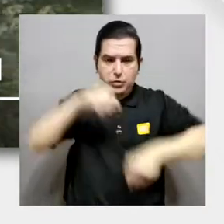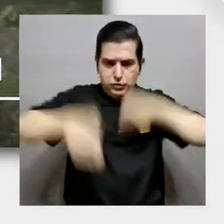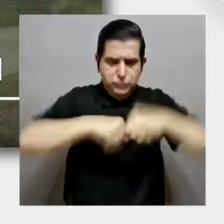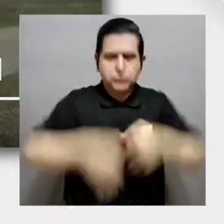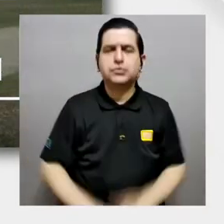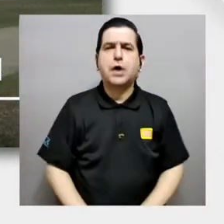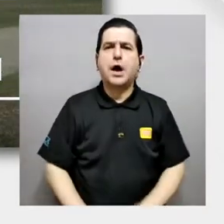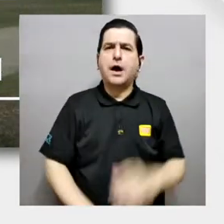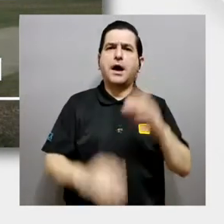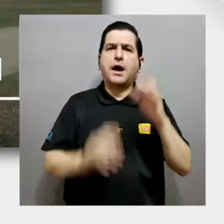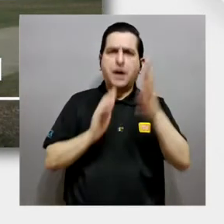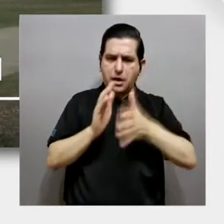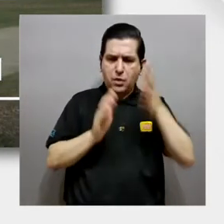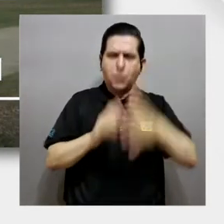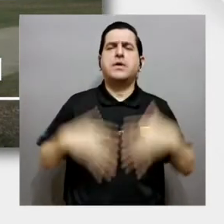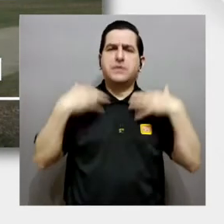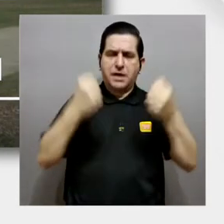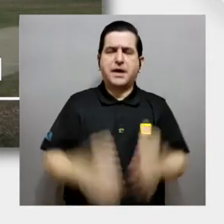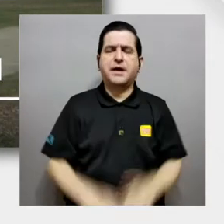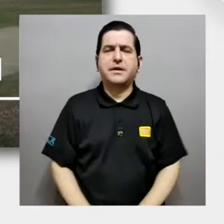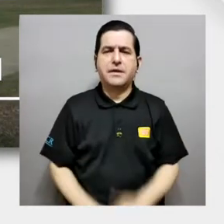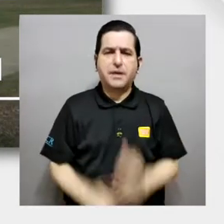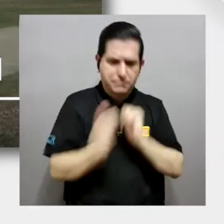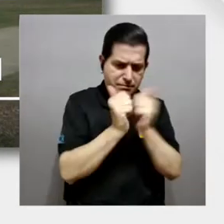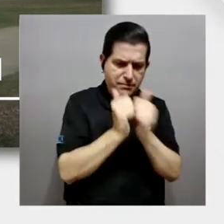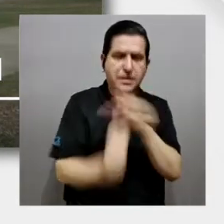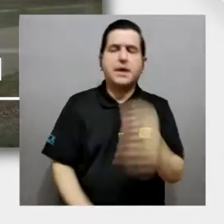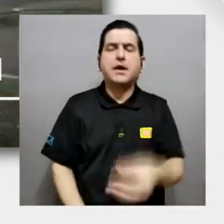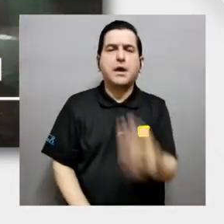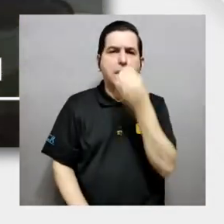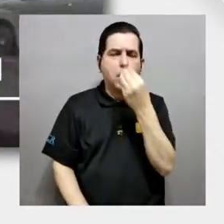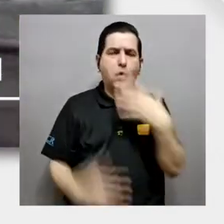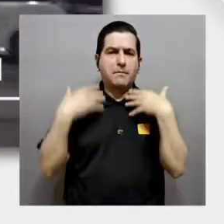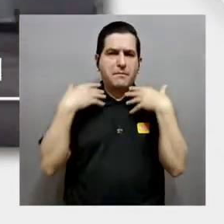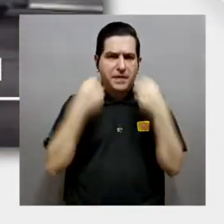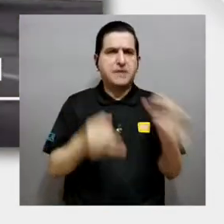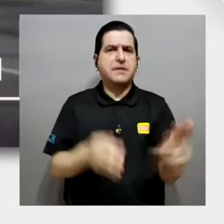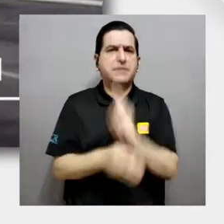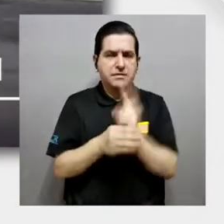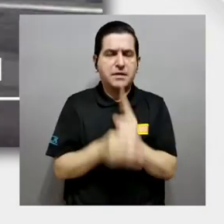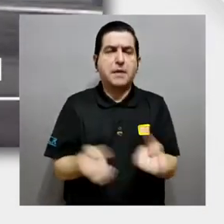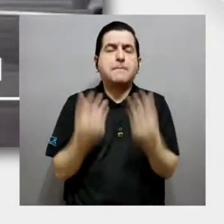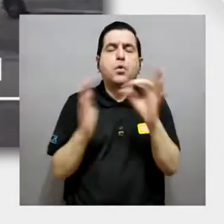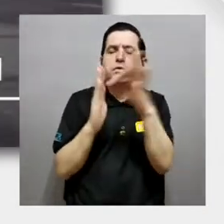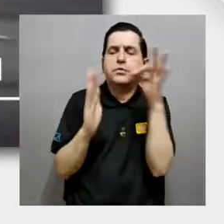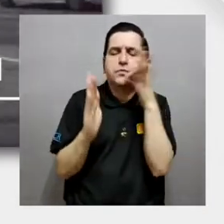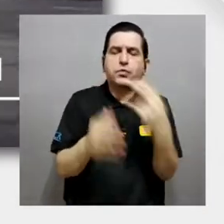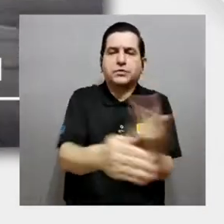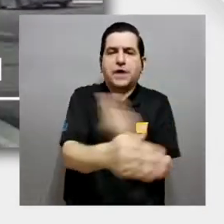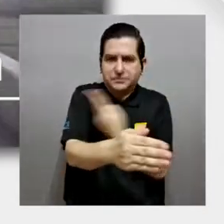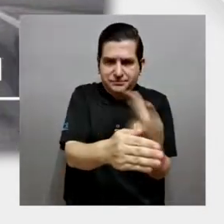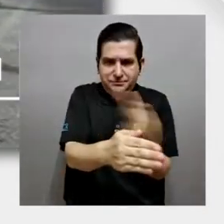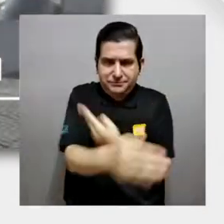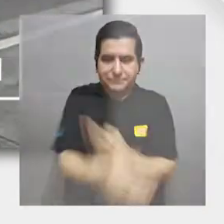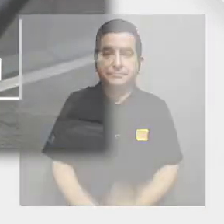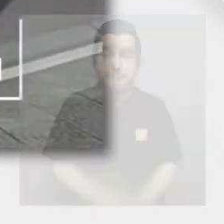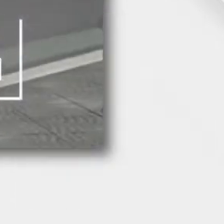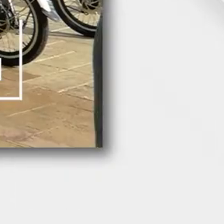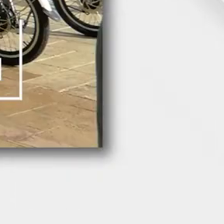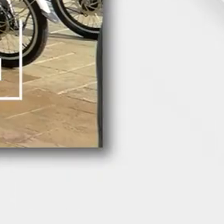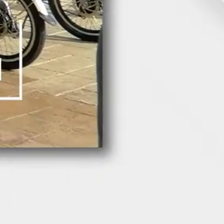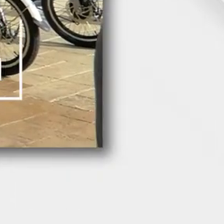And we take care of health by exercising and also eat good food, healthy